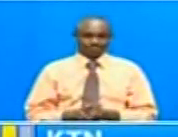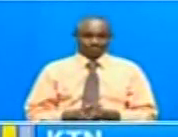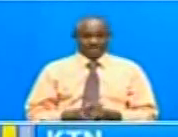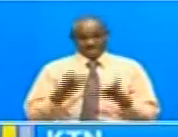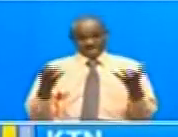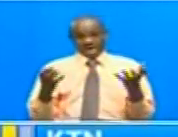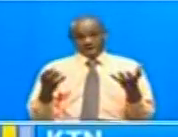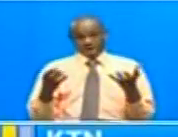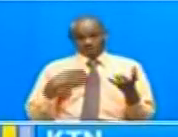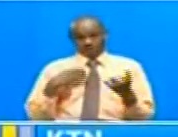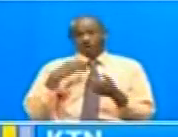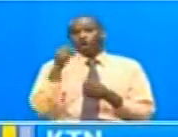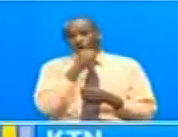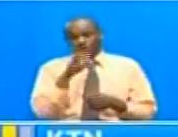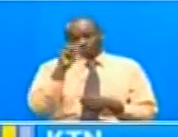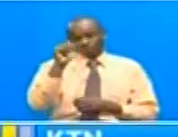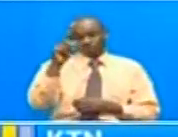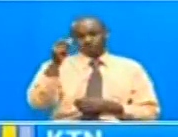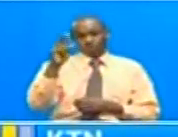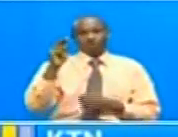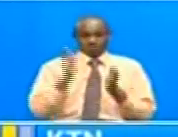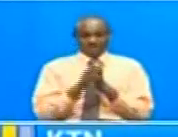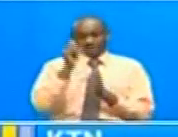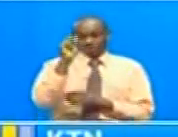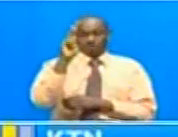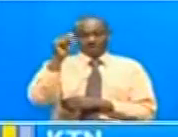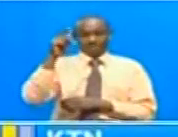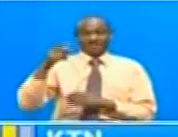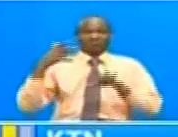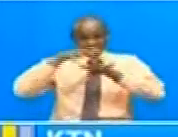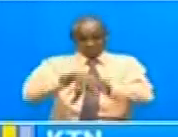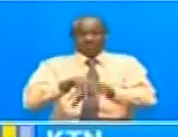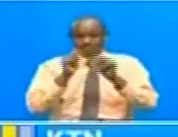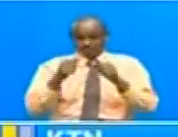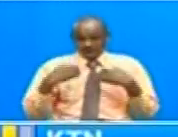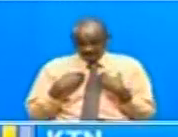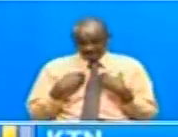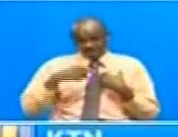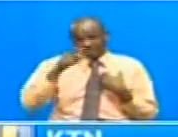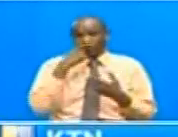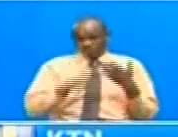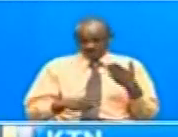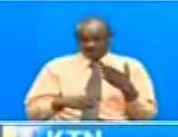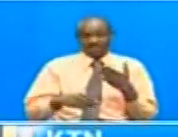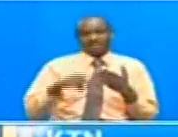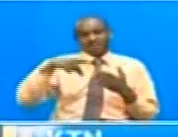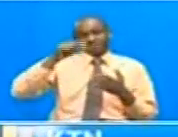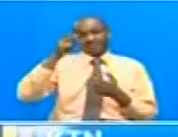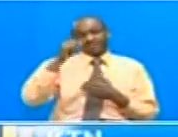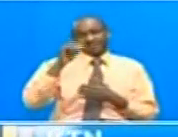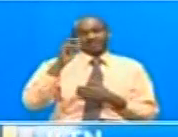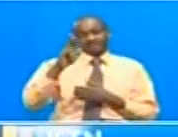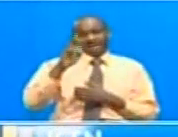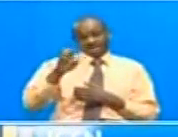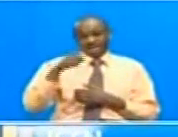Merger talks between Old Mutual and UAP Insurance inched closer on Tuesday, with Peter Mwangi named as the group CEO of the